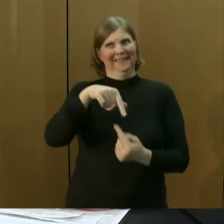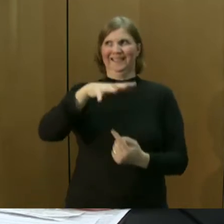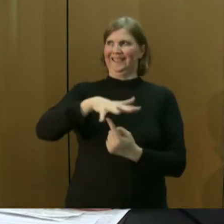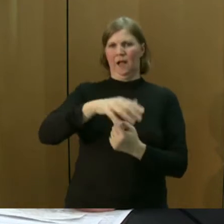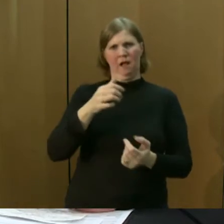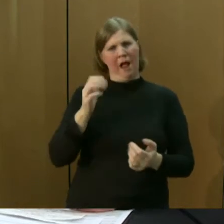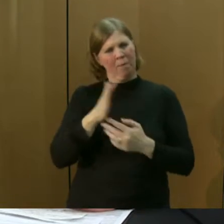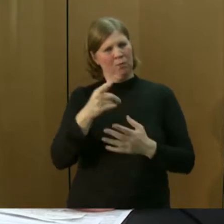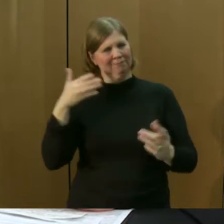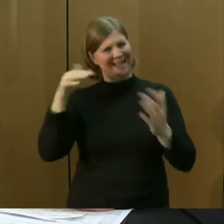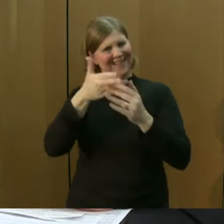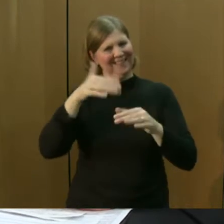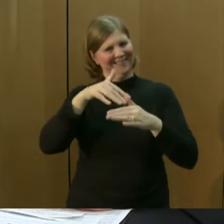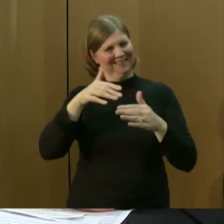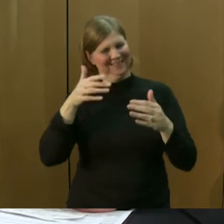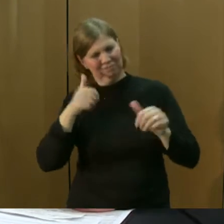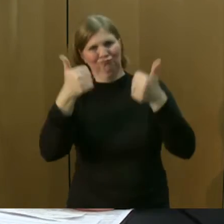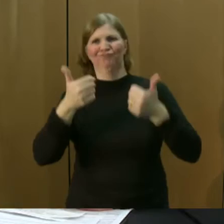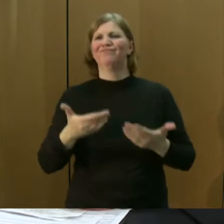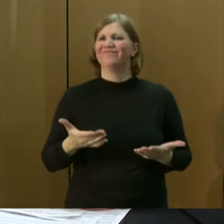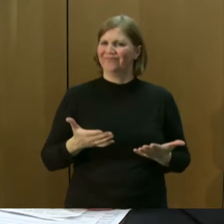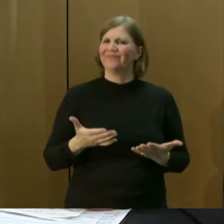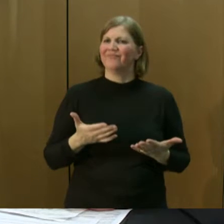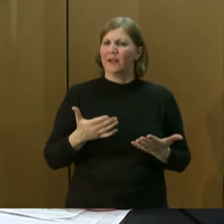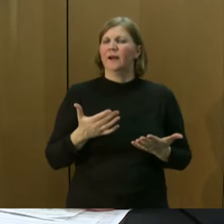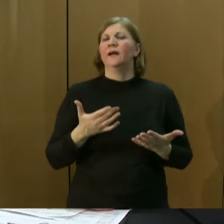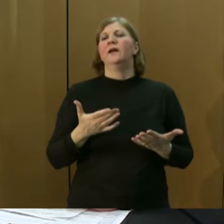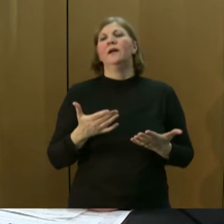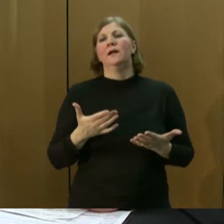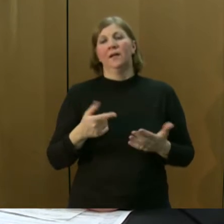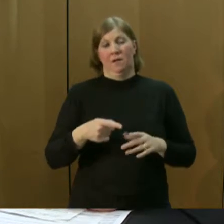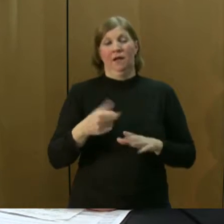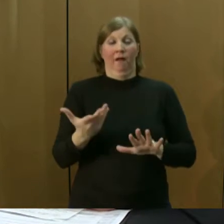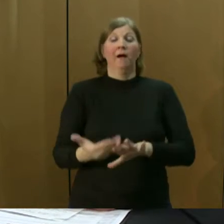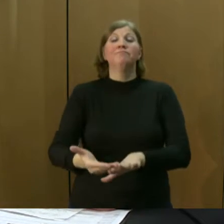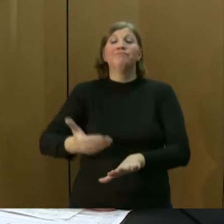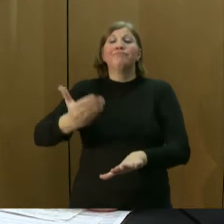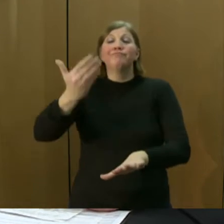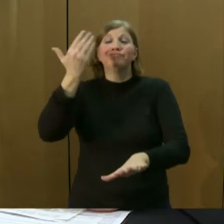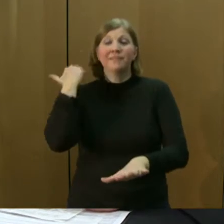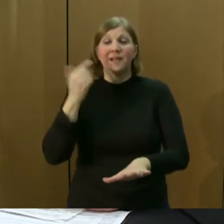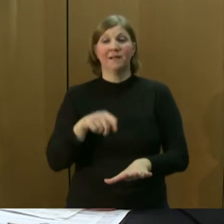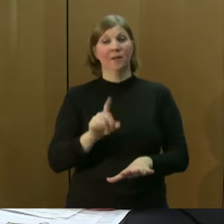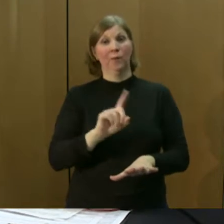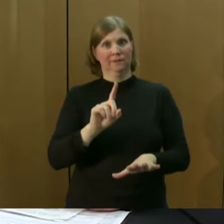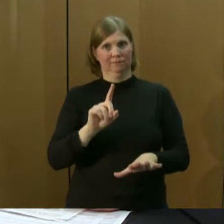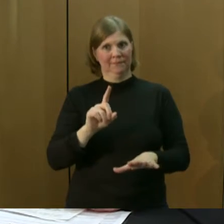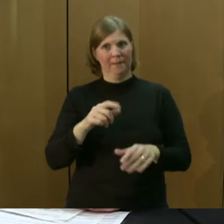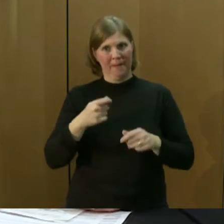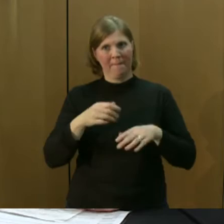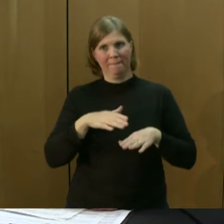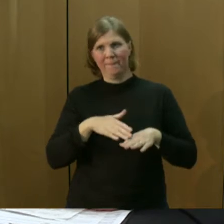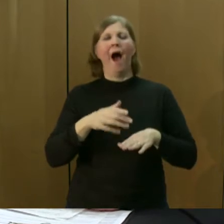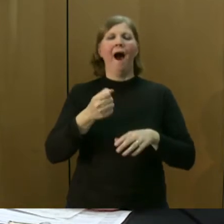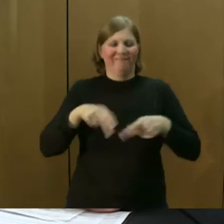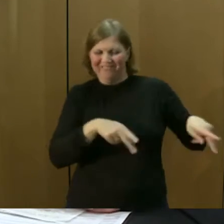an ancient city. It's filled with cobbled streets at incredible gradients, so it's not necessarily the